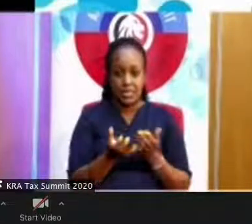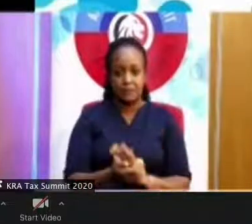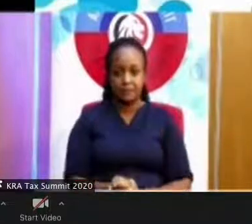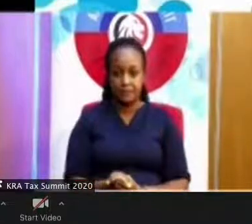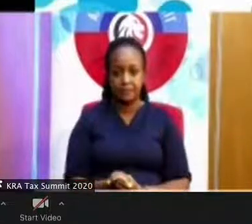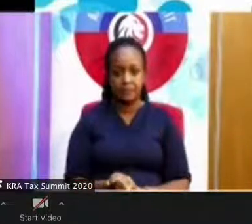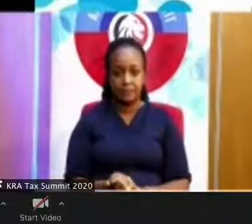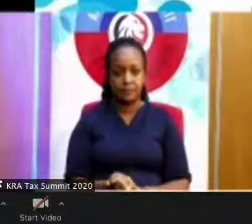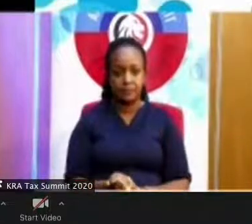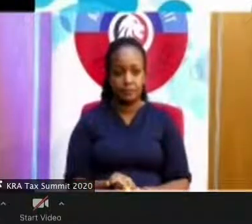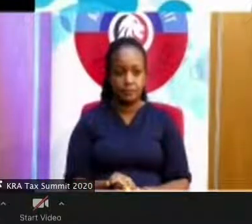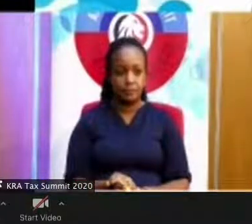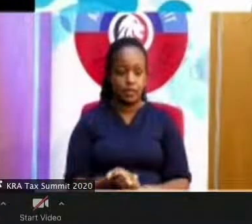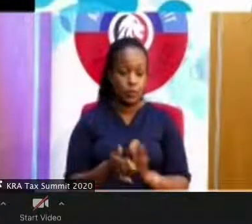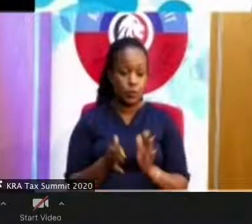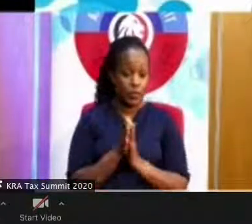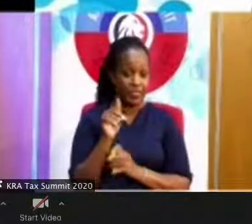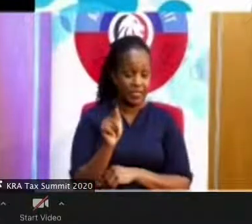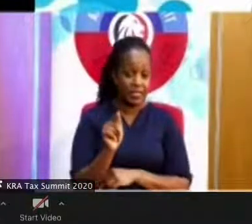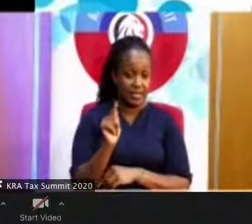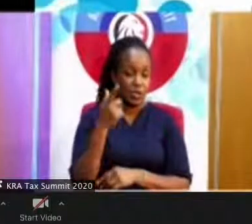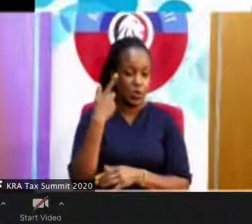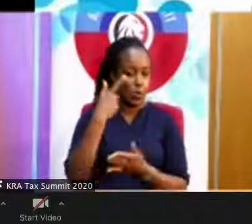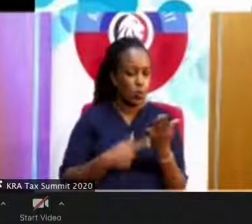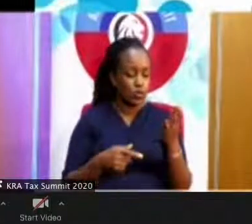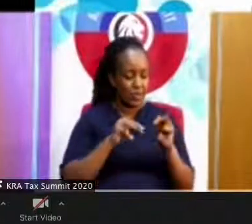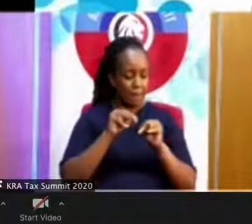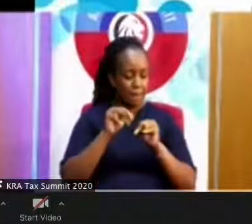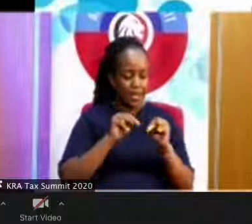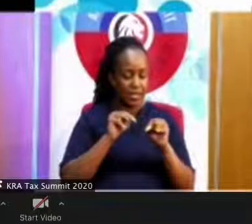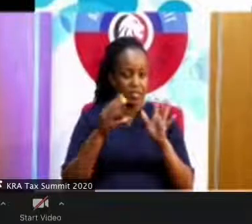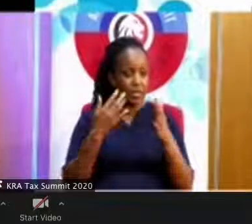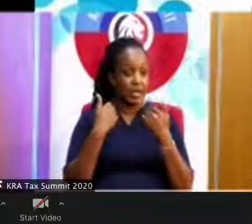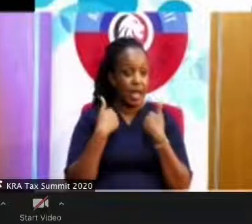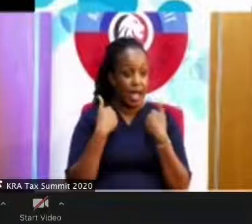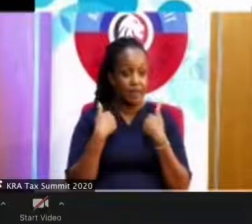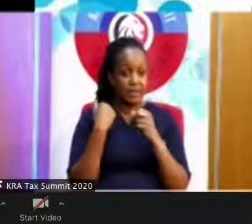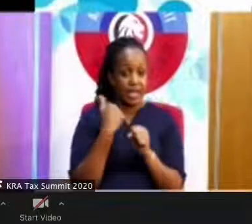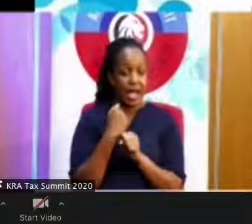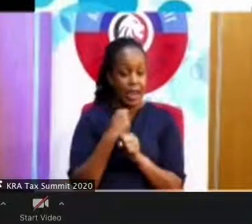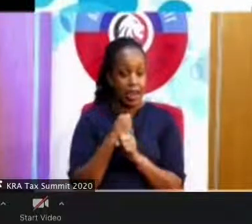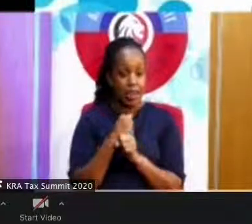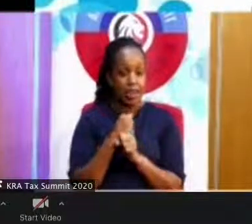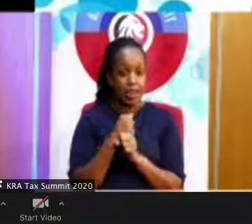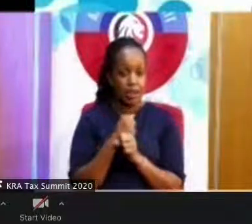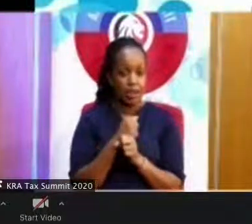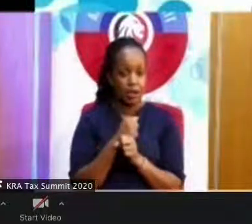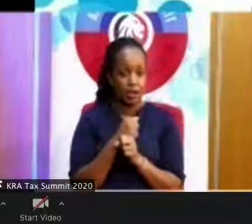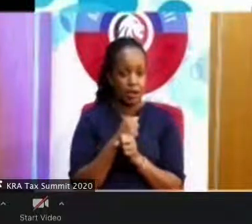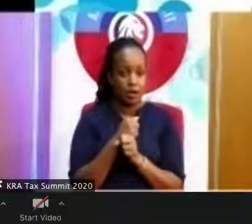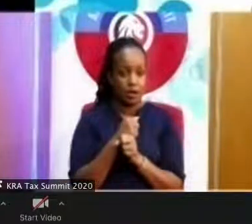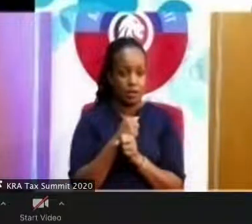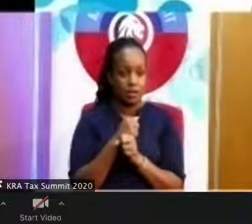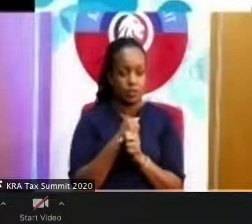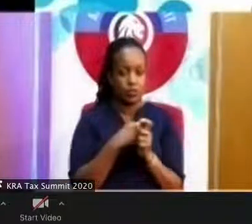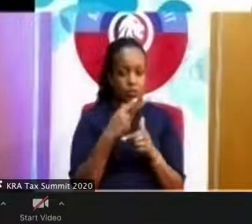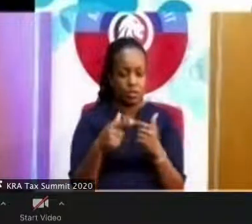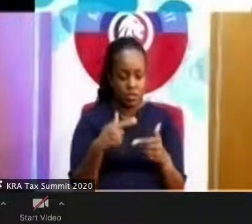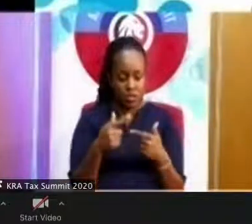And with this, what the management of the service had done is to go out and seek